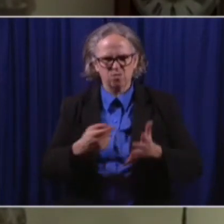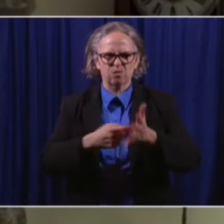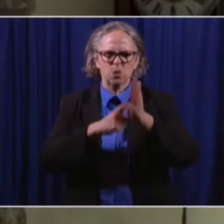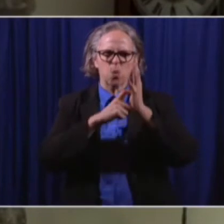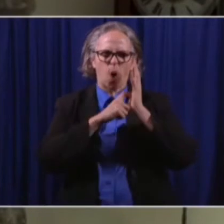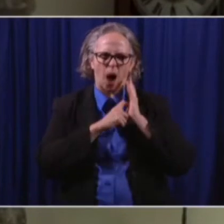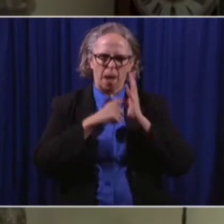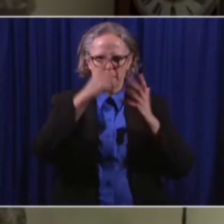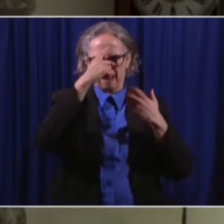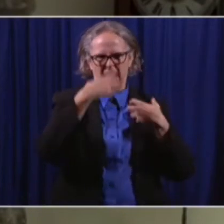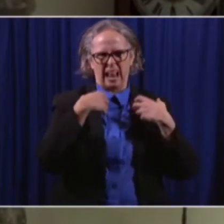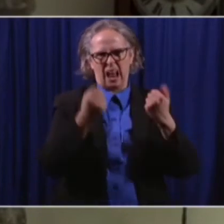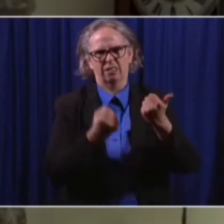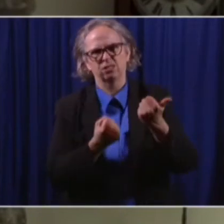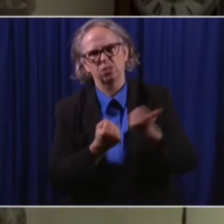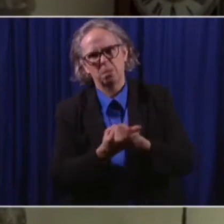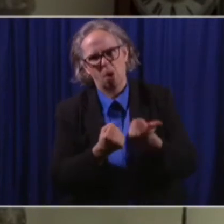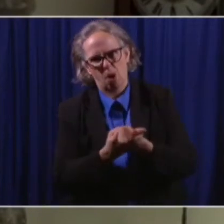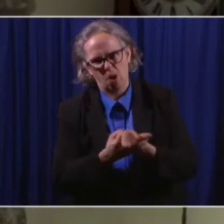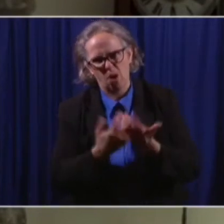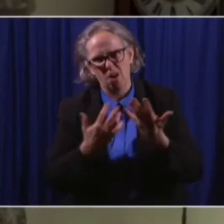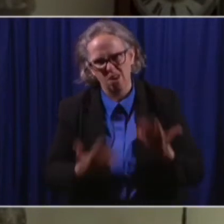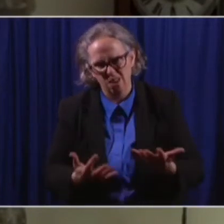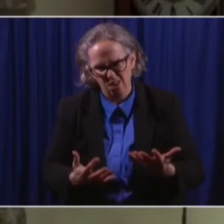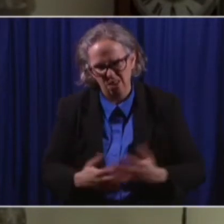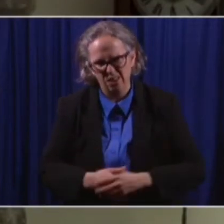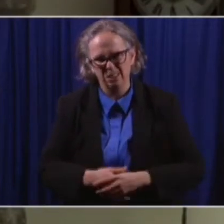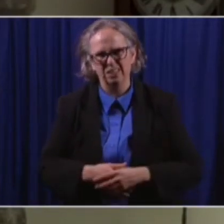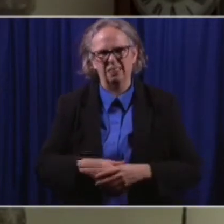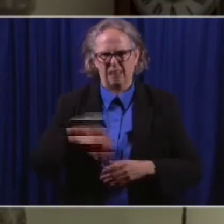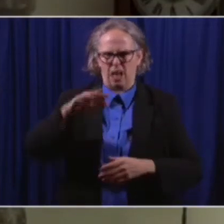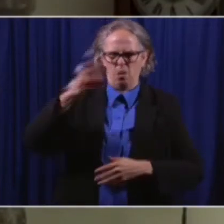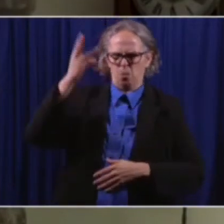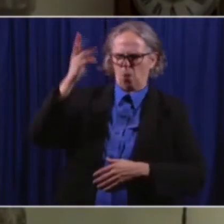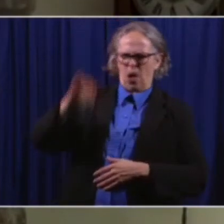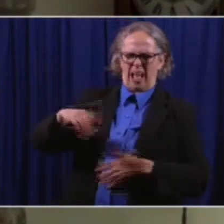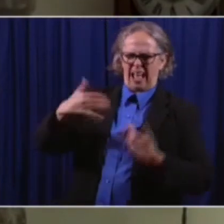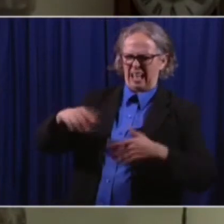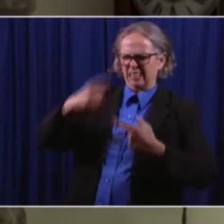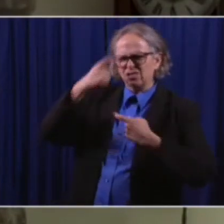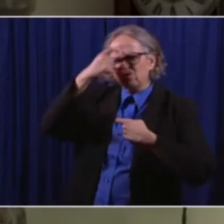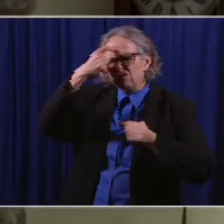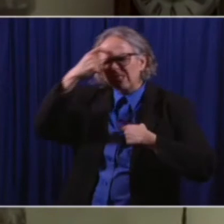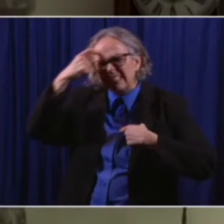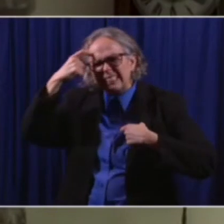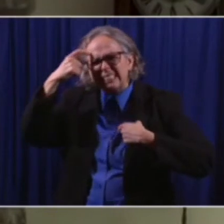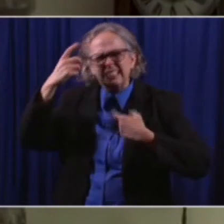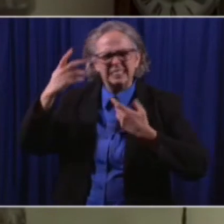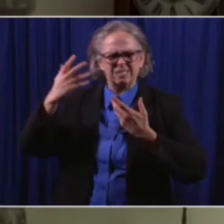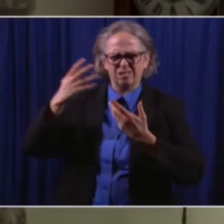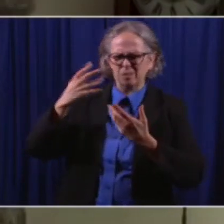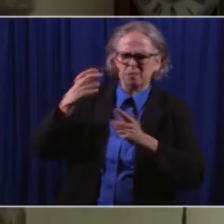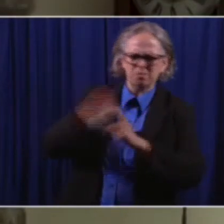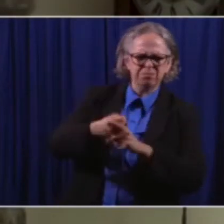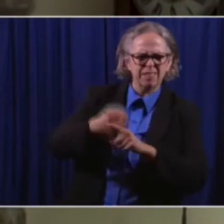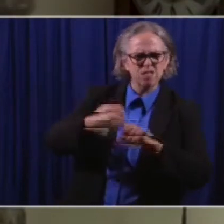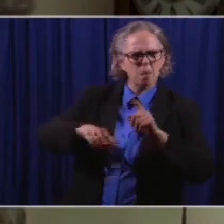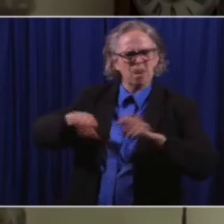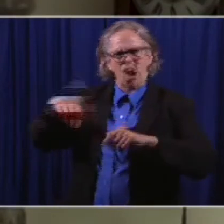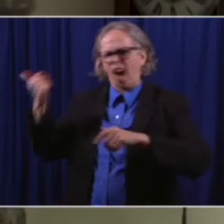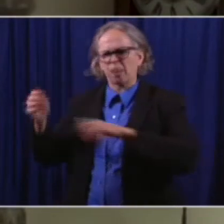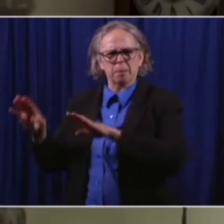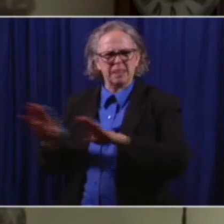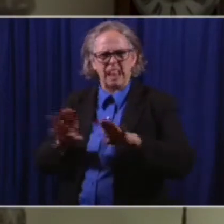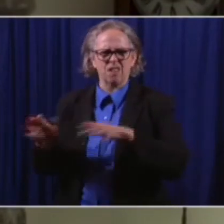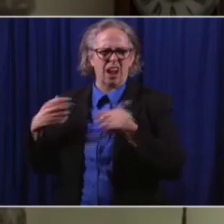foster care system can leave them with trauma and other significant behavioral health needs. In fact, nearly 2/3